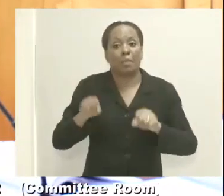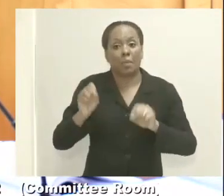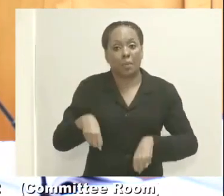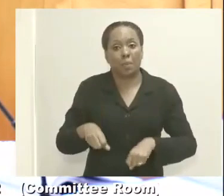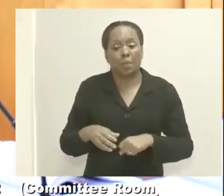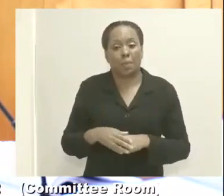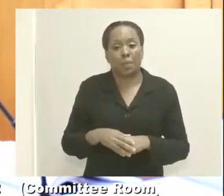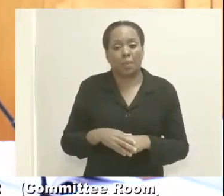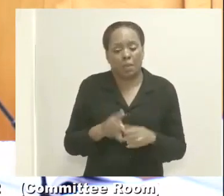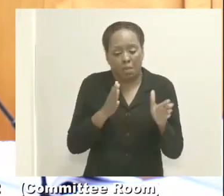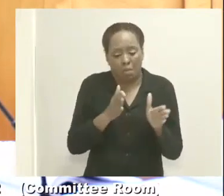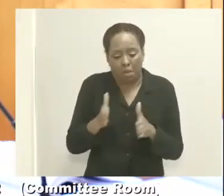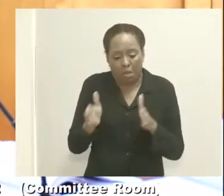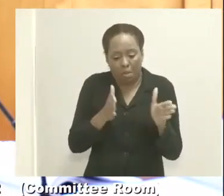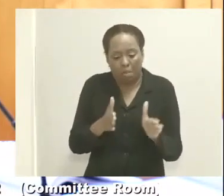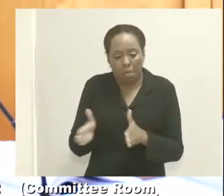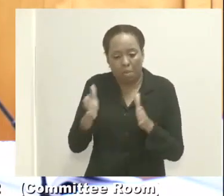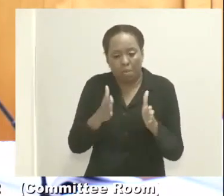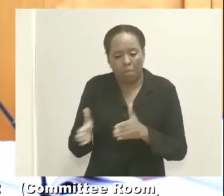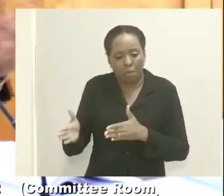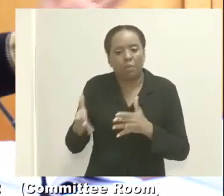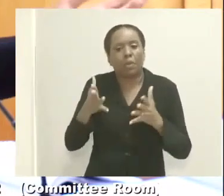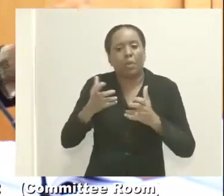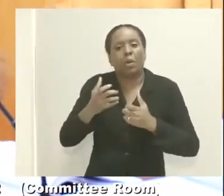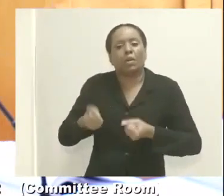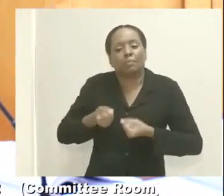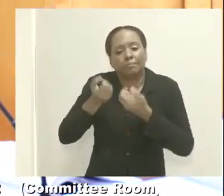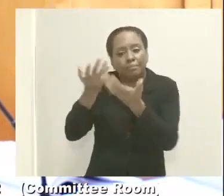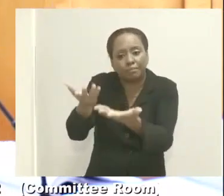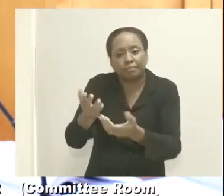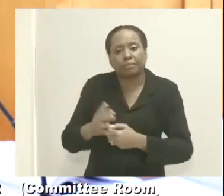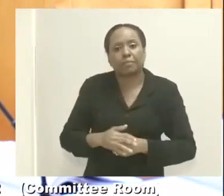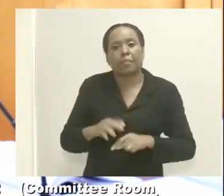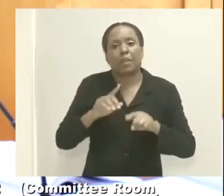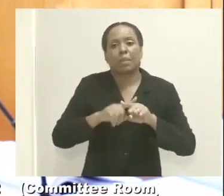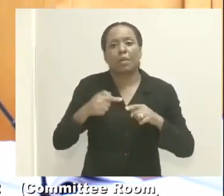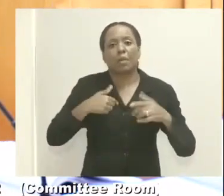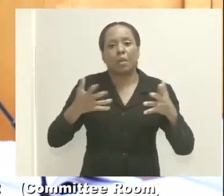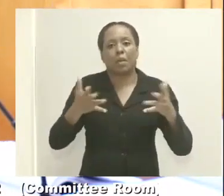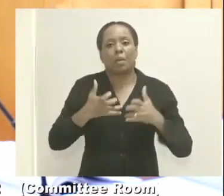strategically as possible. But I would ask the Director of International Business,